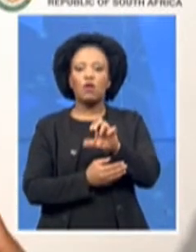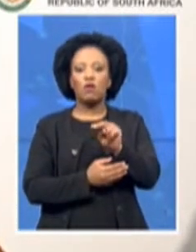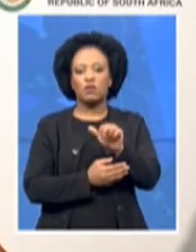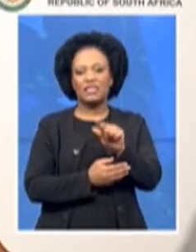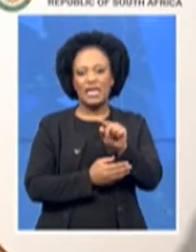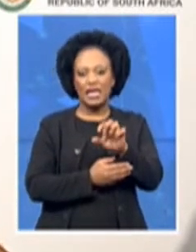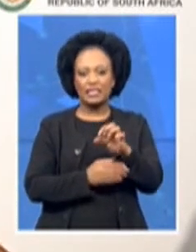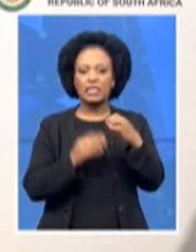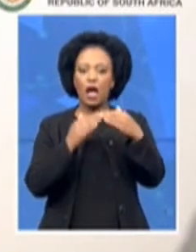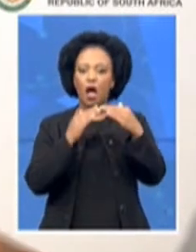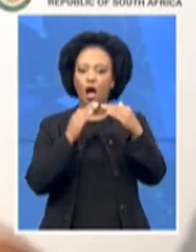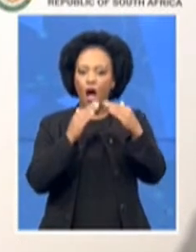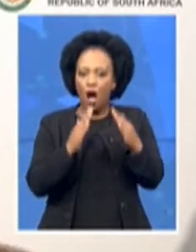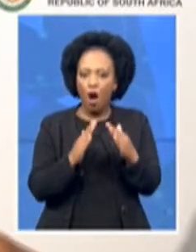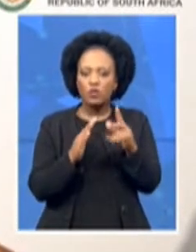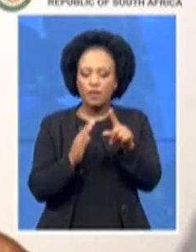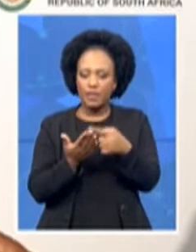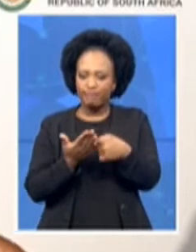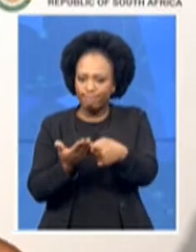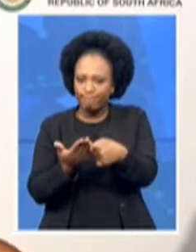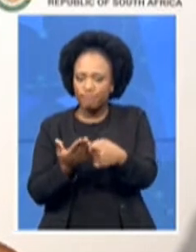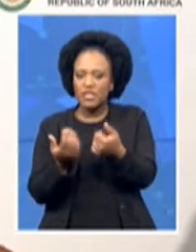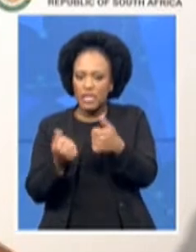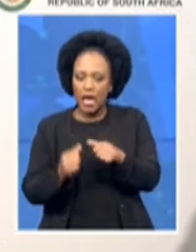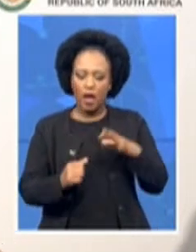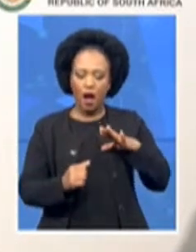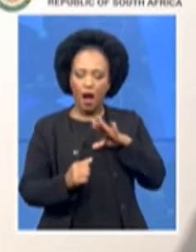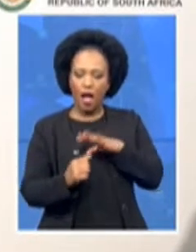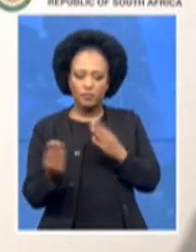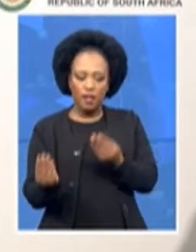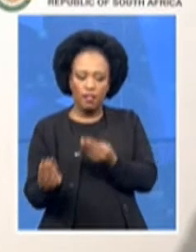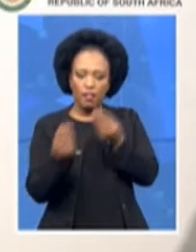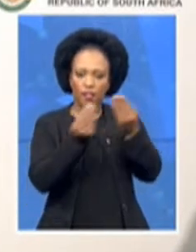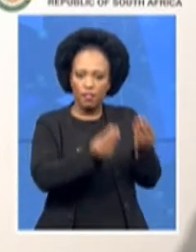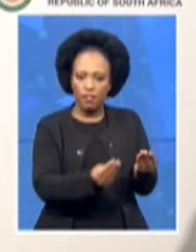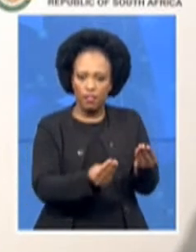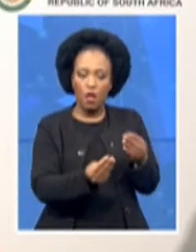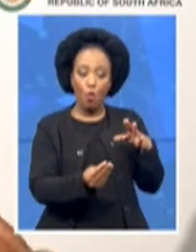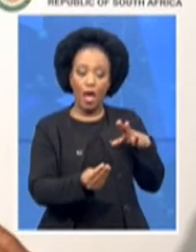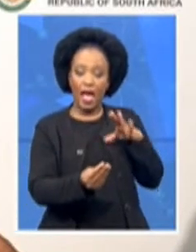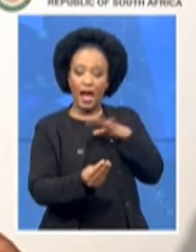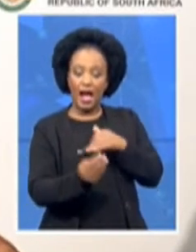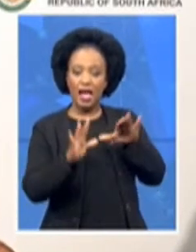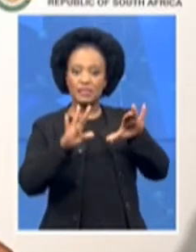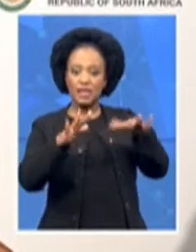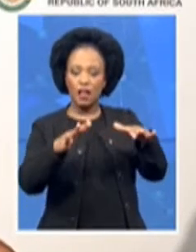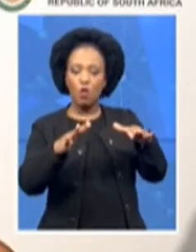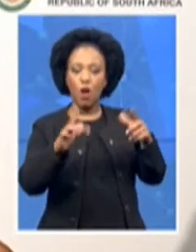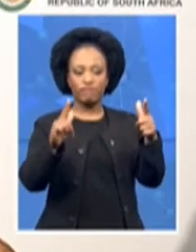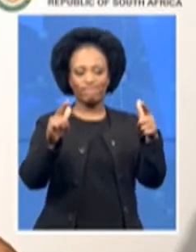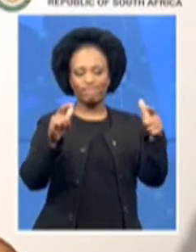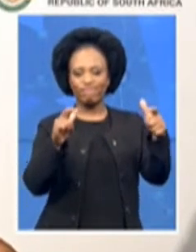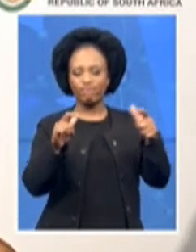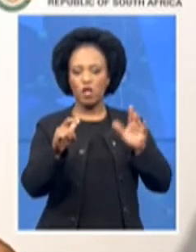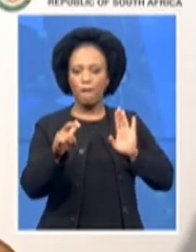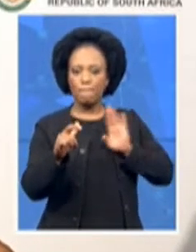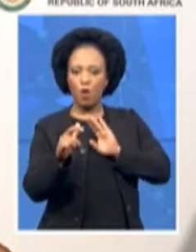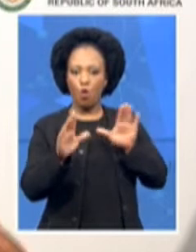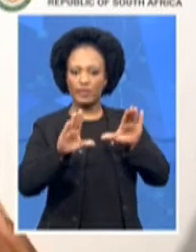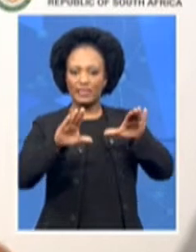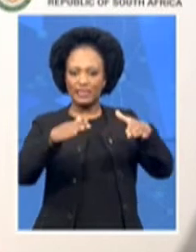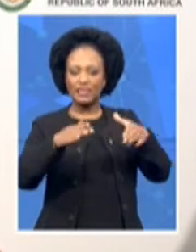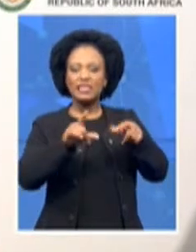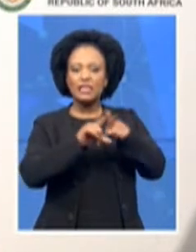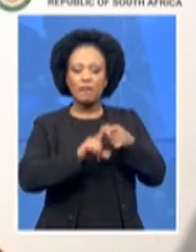a university is the governing body of the university. It's like the municipality. It's like